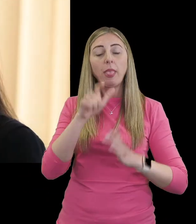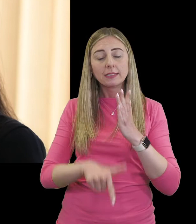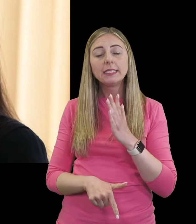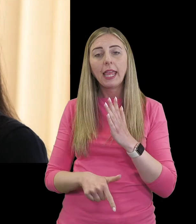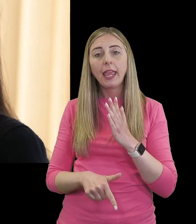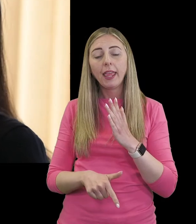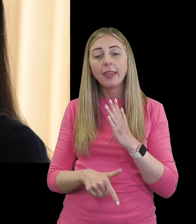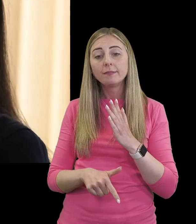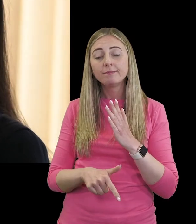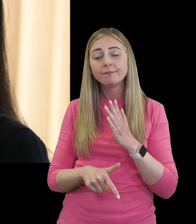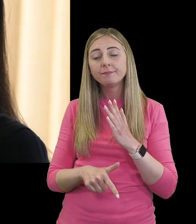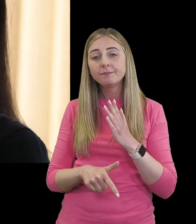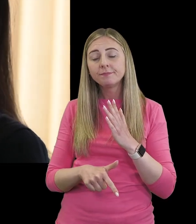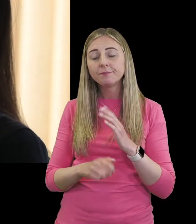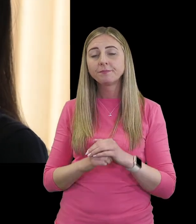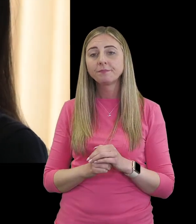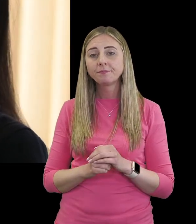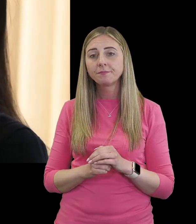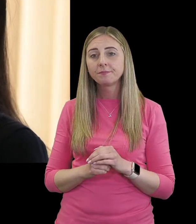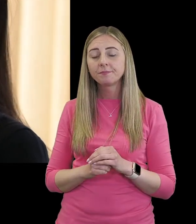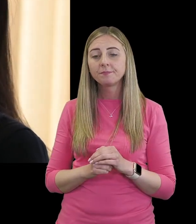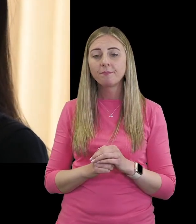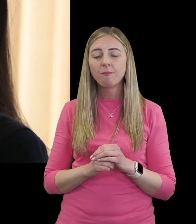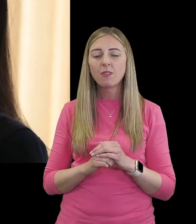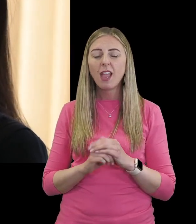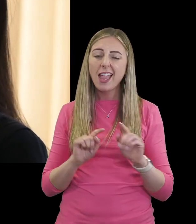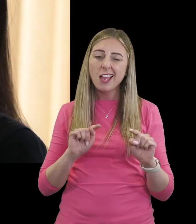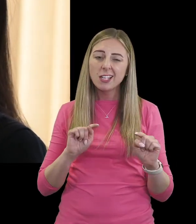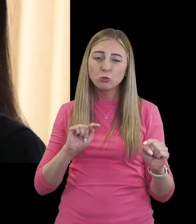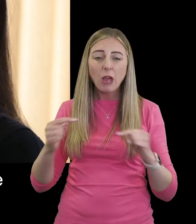So the challenges and barriers